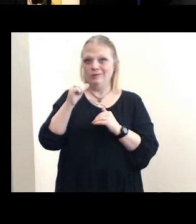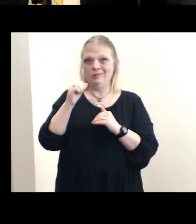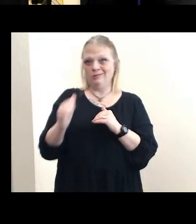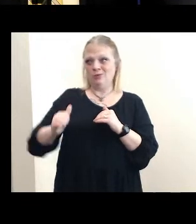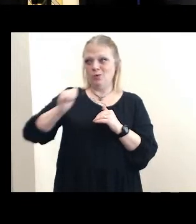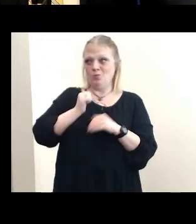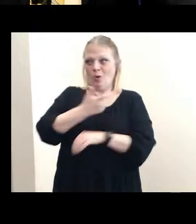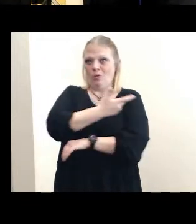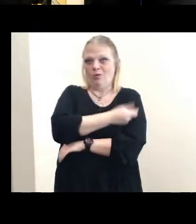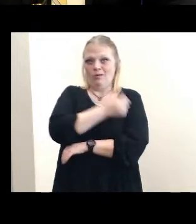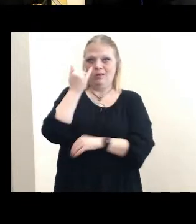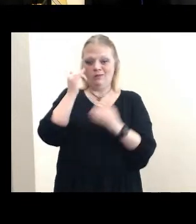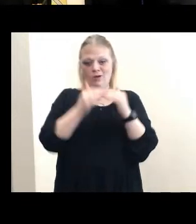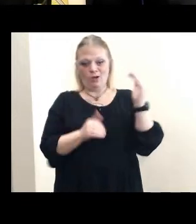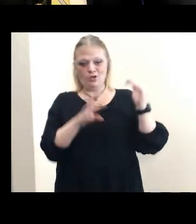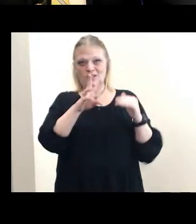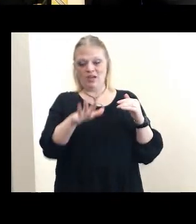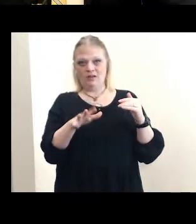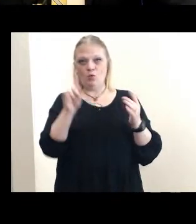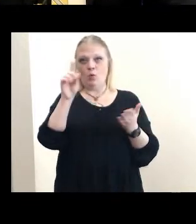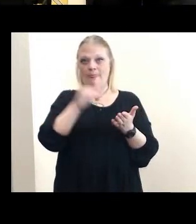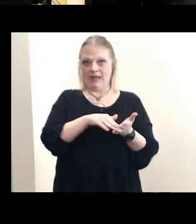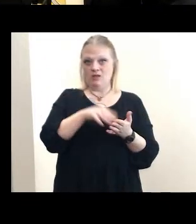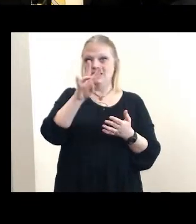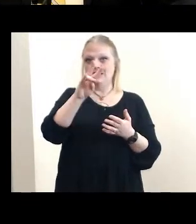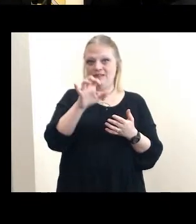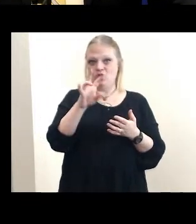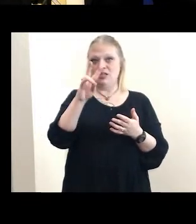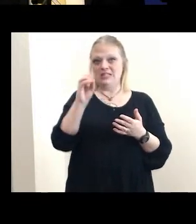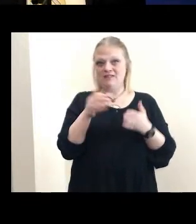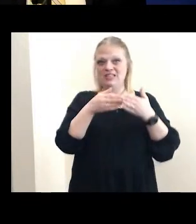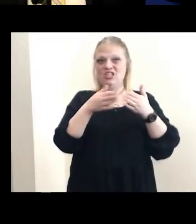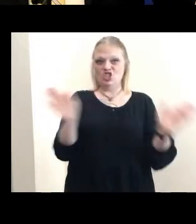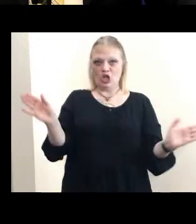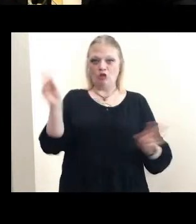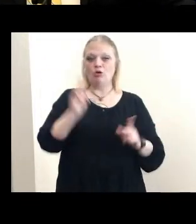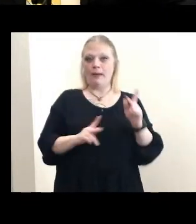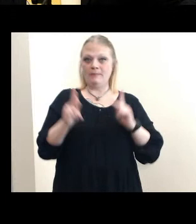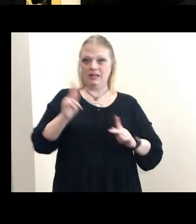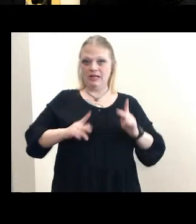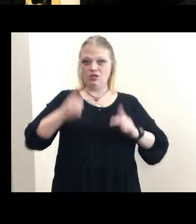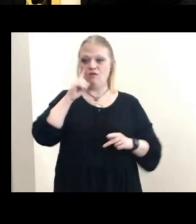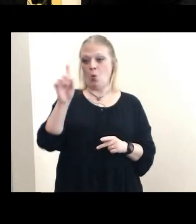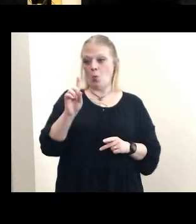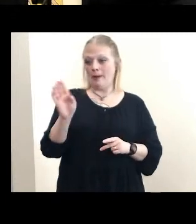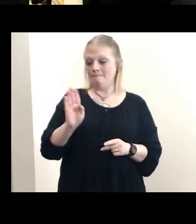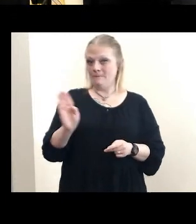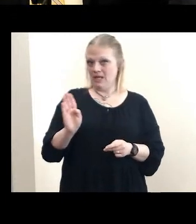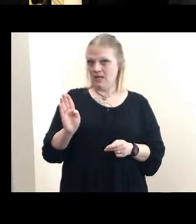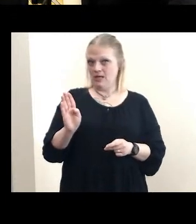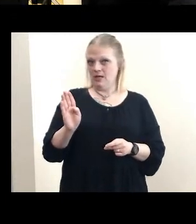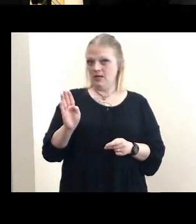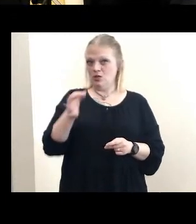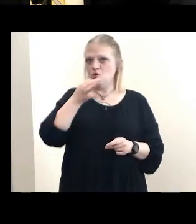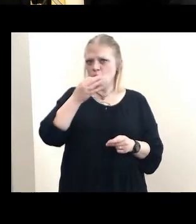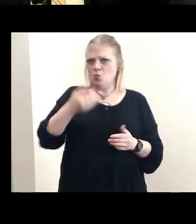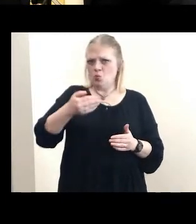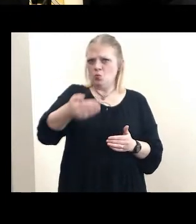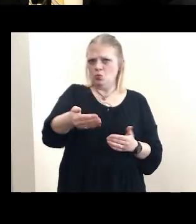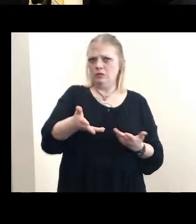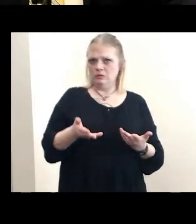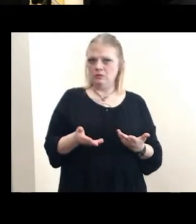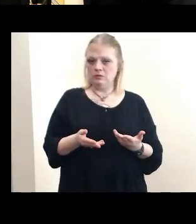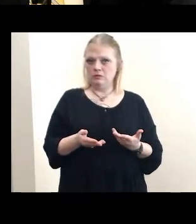under the age of 65. We are going to do 1,770 general population for the 1B category in the upcoming week.